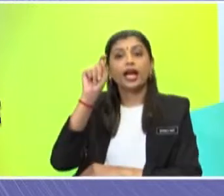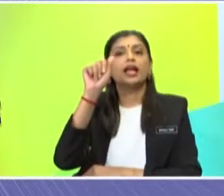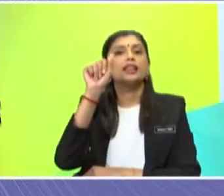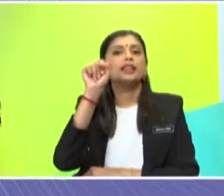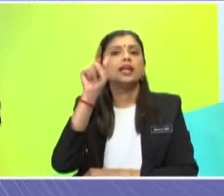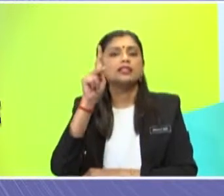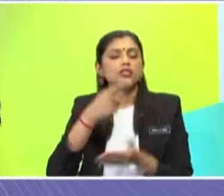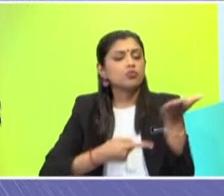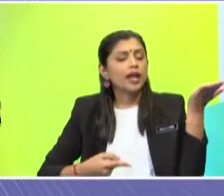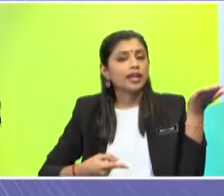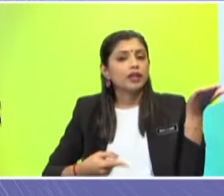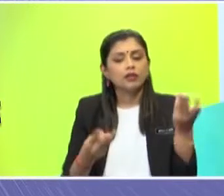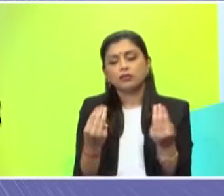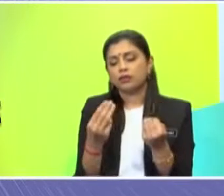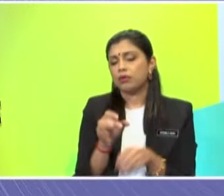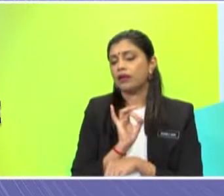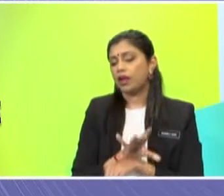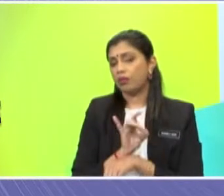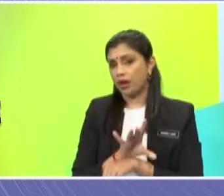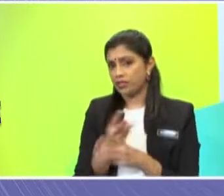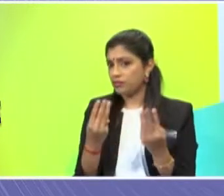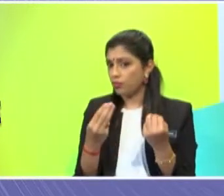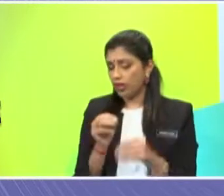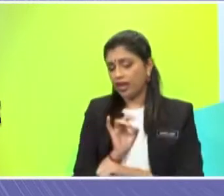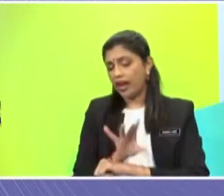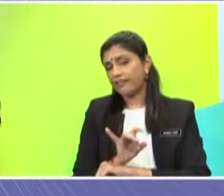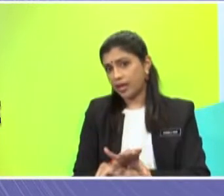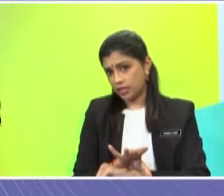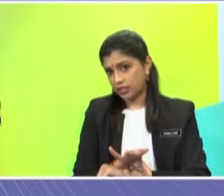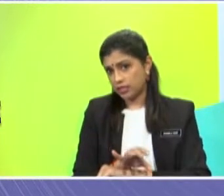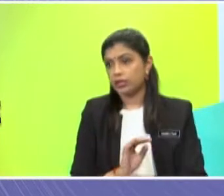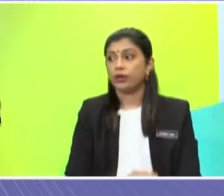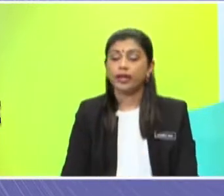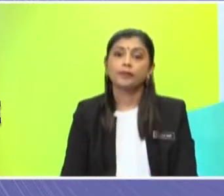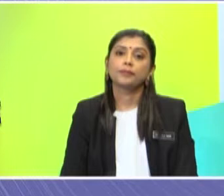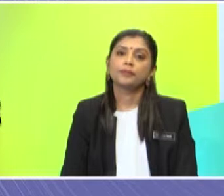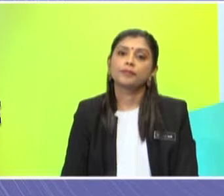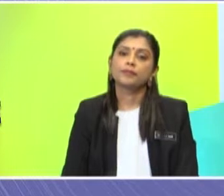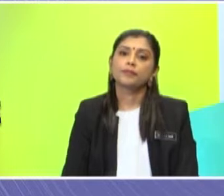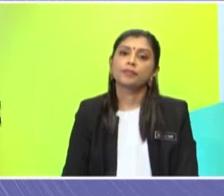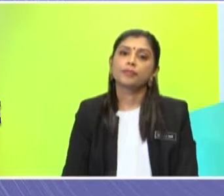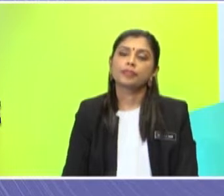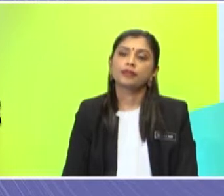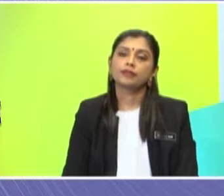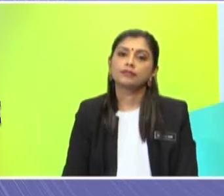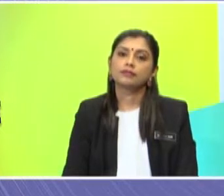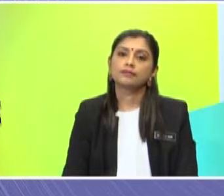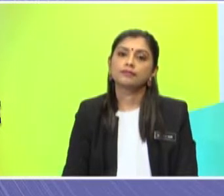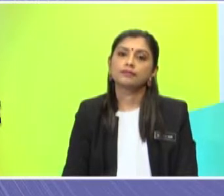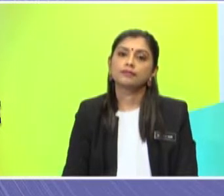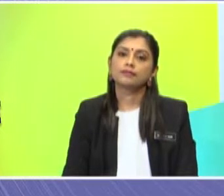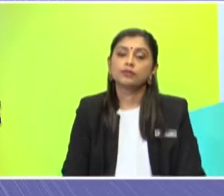advice. So pupils, you need to be giving an advice to how Fina needs to